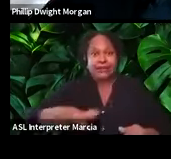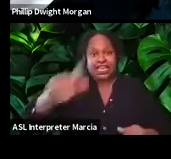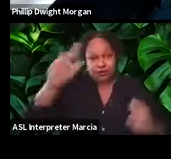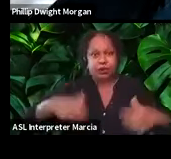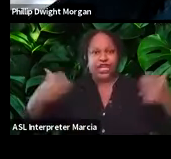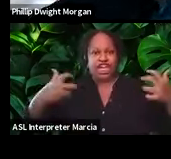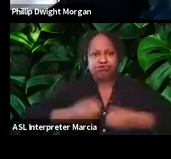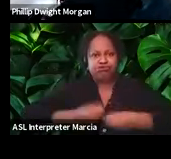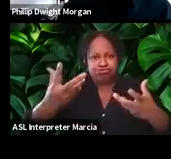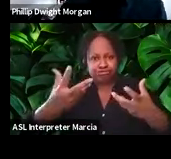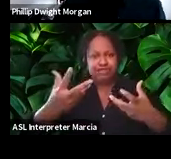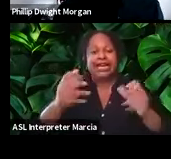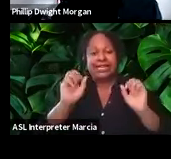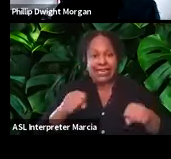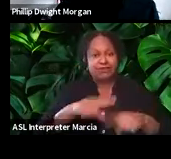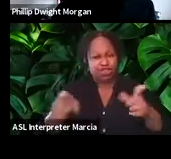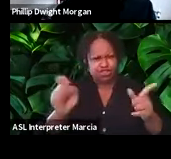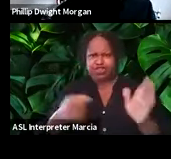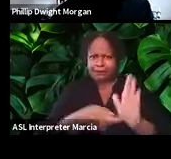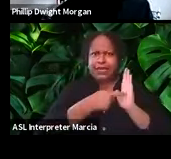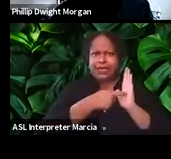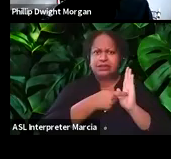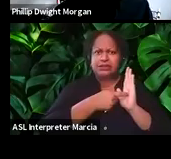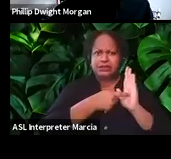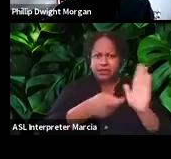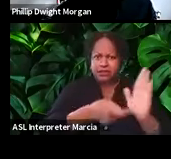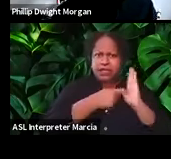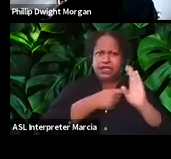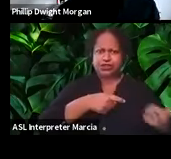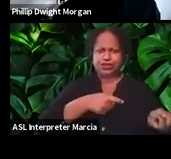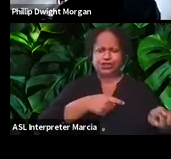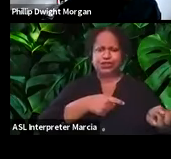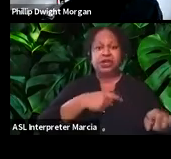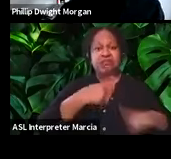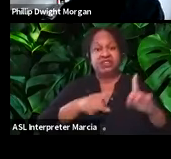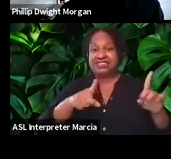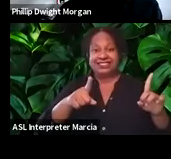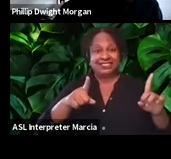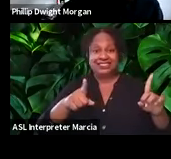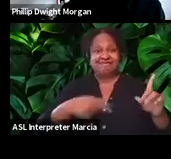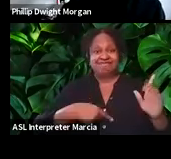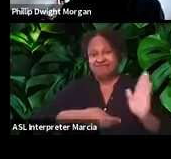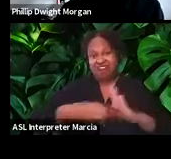to just demand them. We also need to just be real.